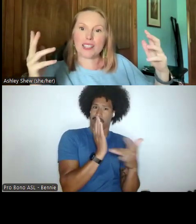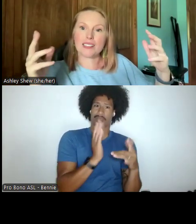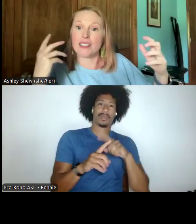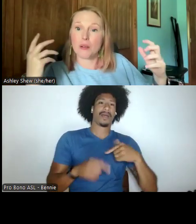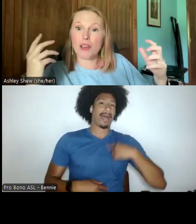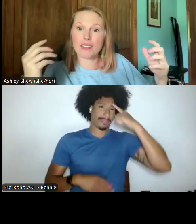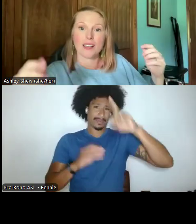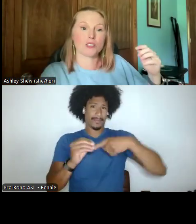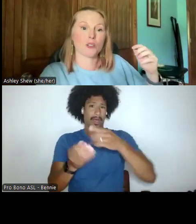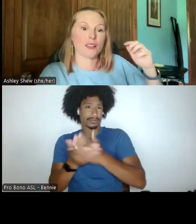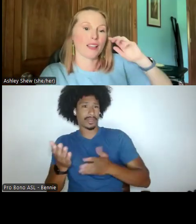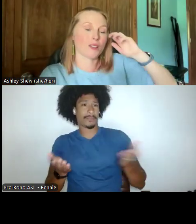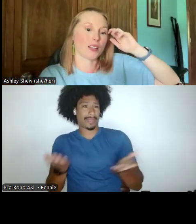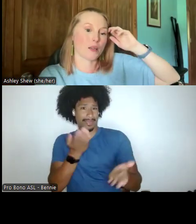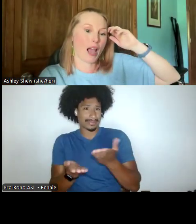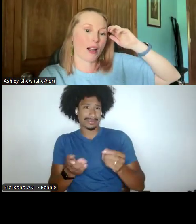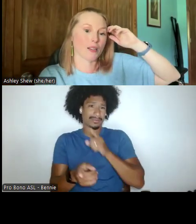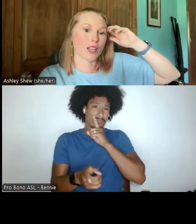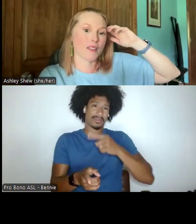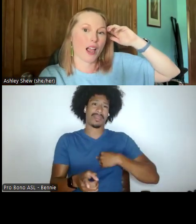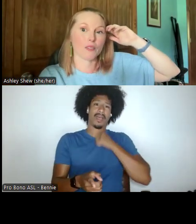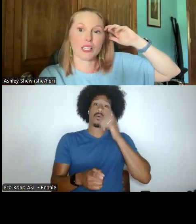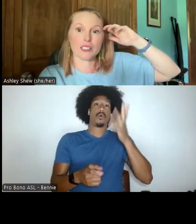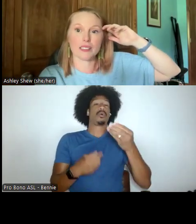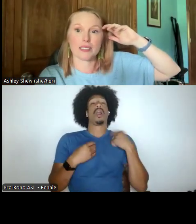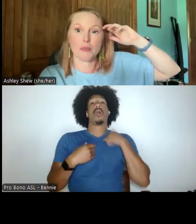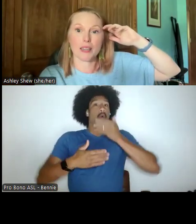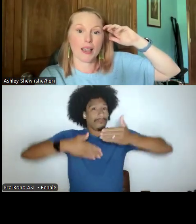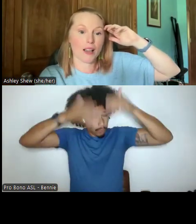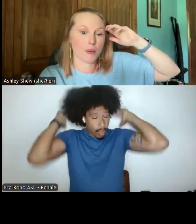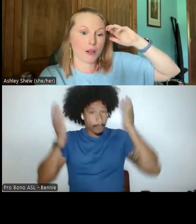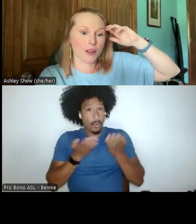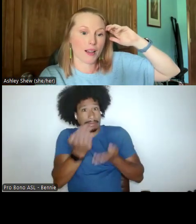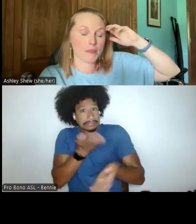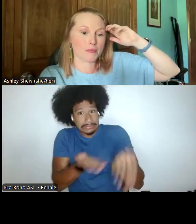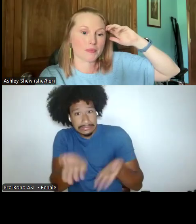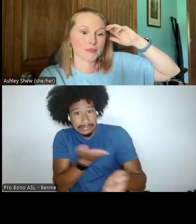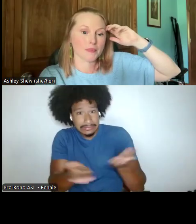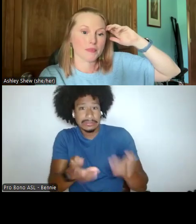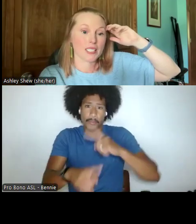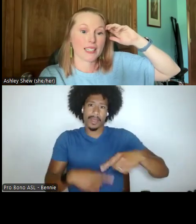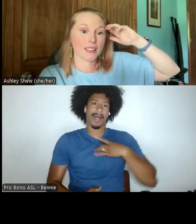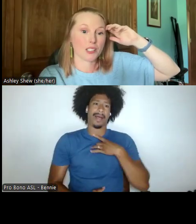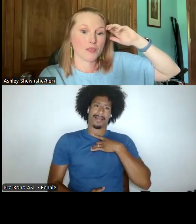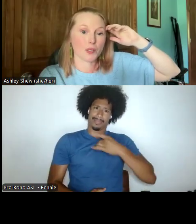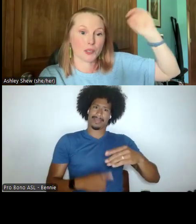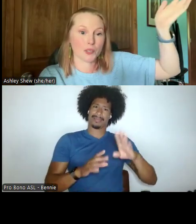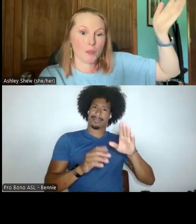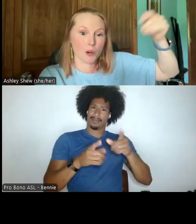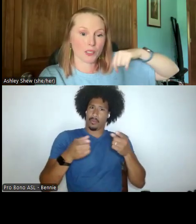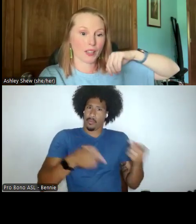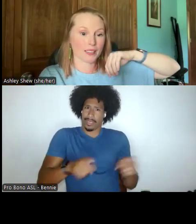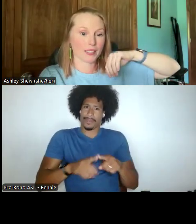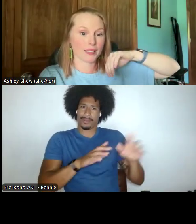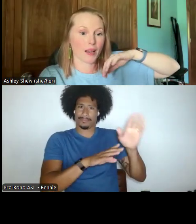suggestive things to think with and certainly like lurk in the background of a lot of the conversations Damien and I have about technology in the future. So